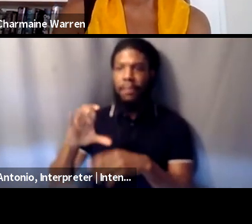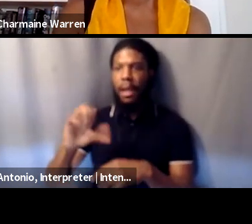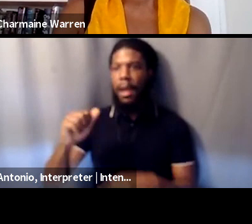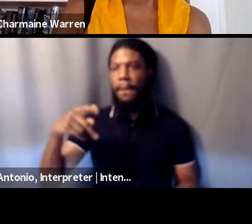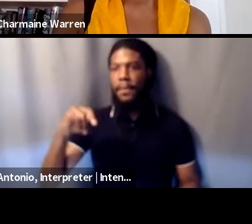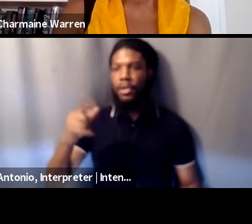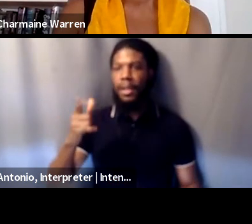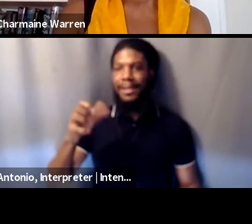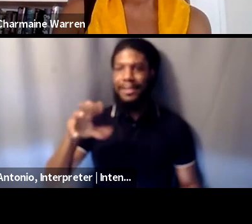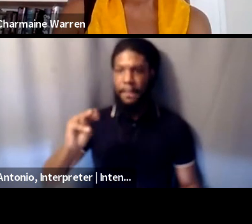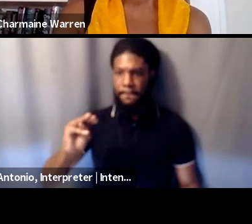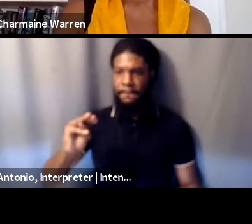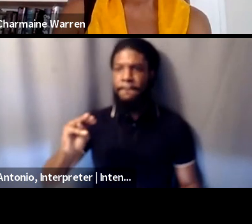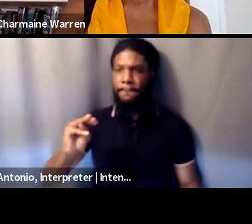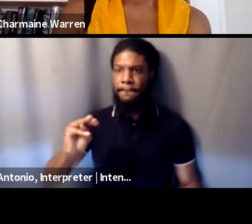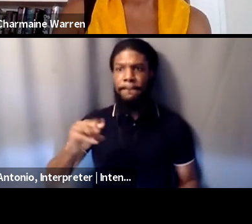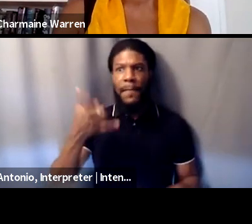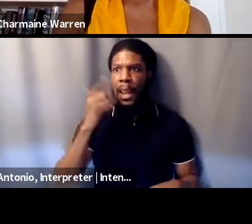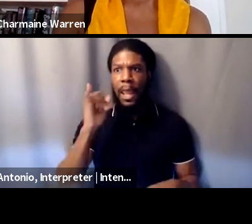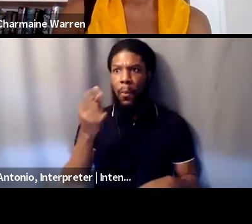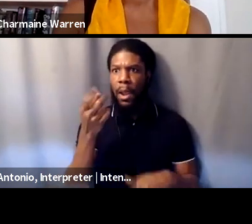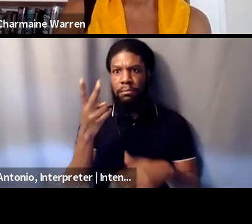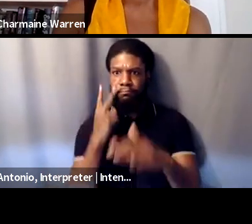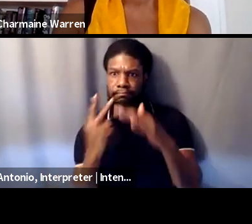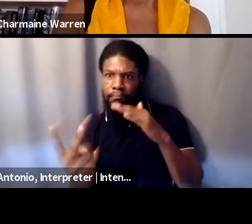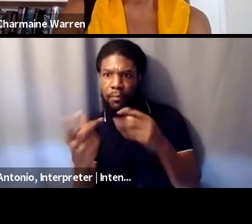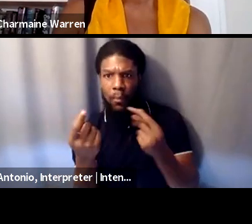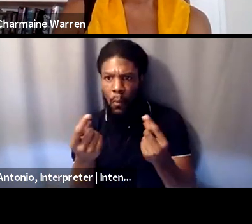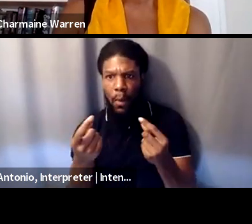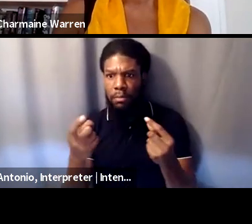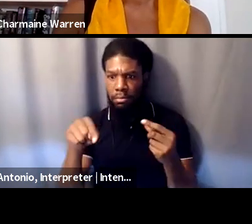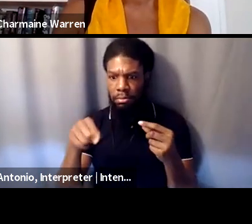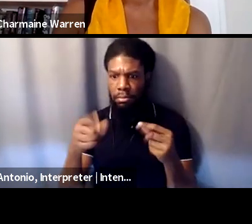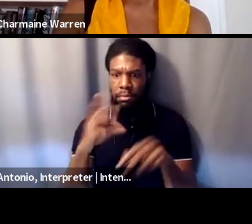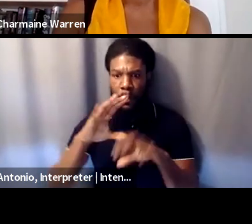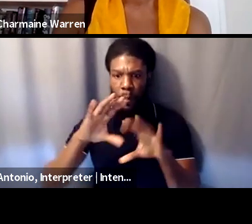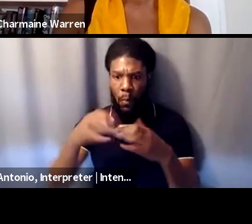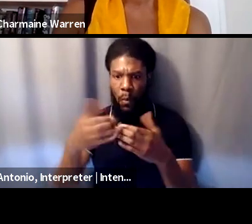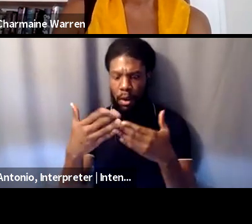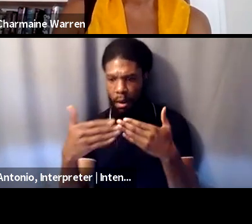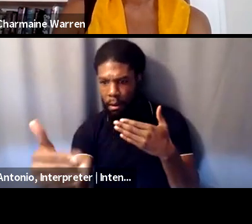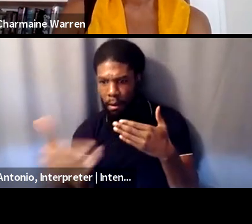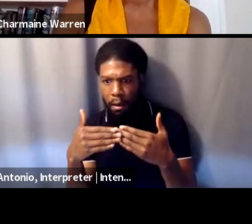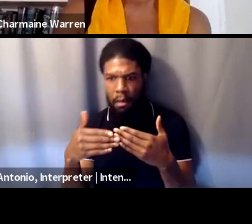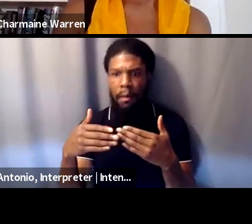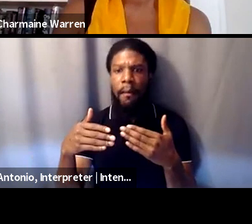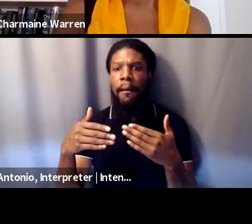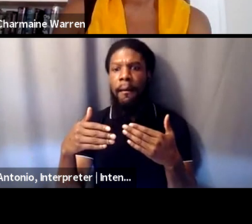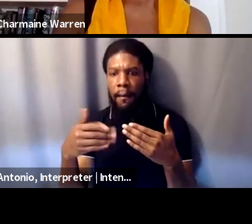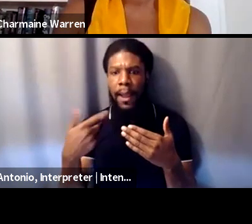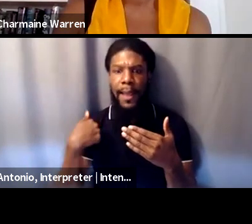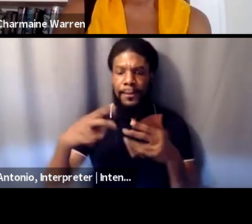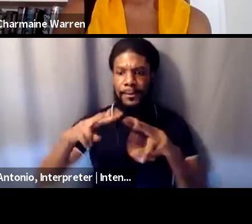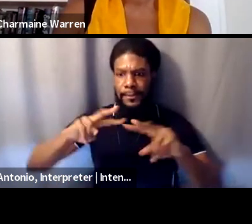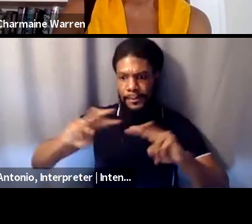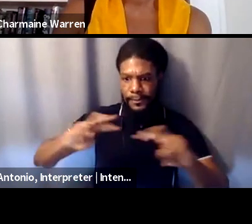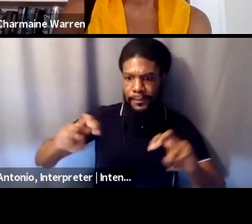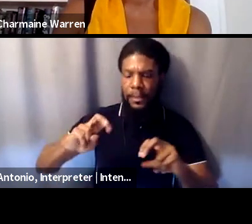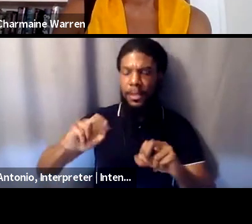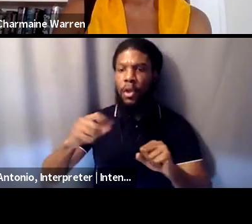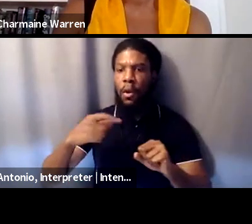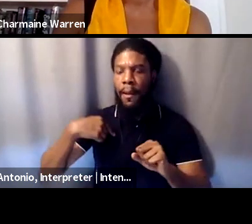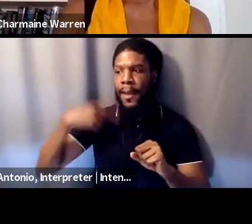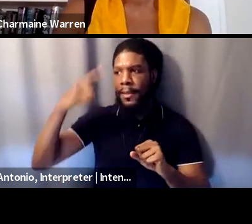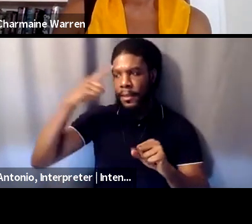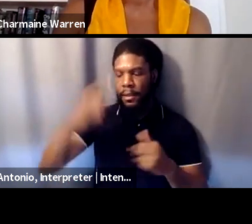And that is like, there's been so many ends of the world. So I also know it's not the, you know, like I'm like, I take a deep inhale from my ancestors too, knowing